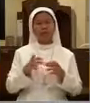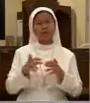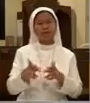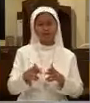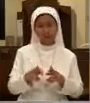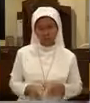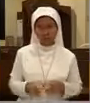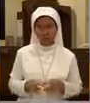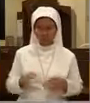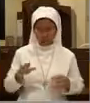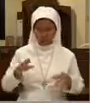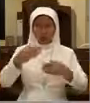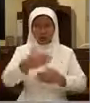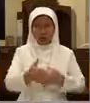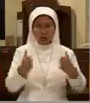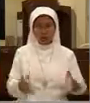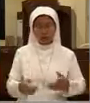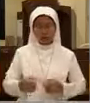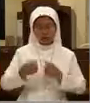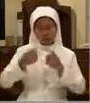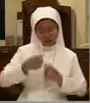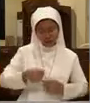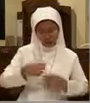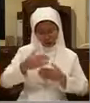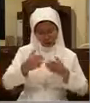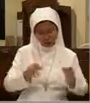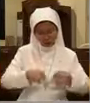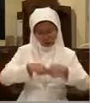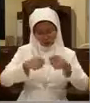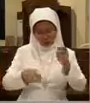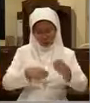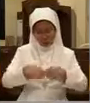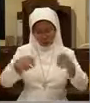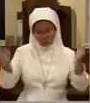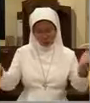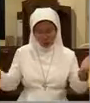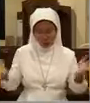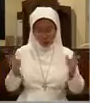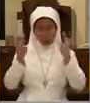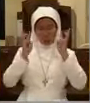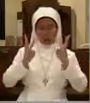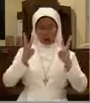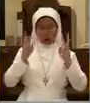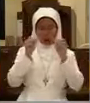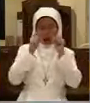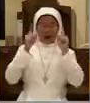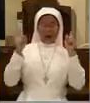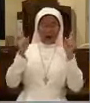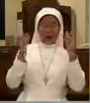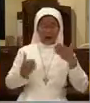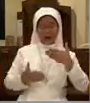is, wow, surprise. And that makes you